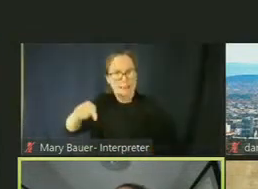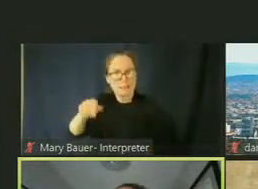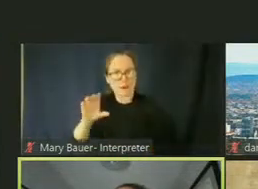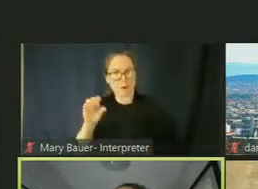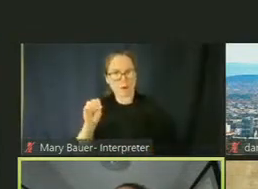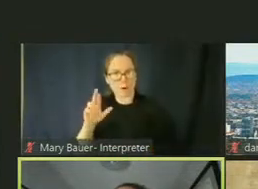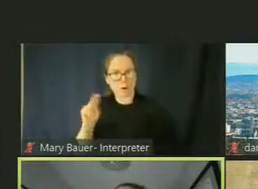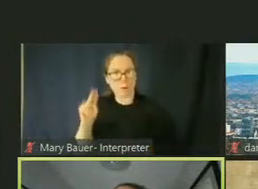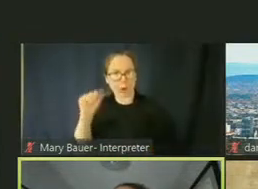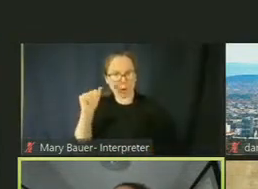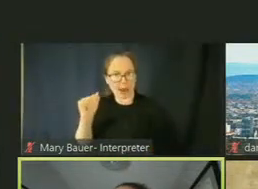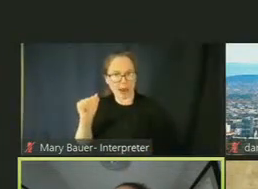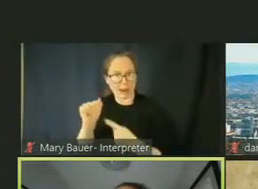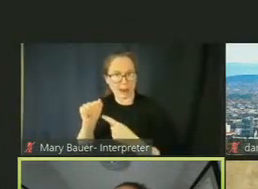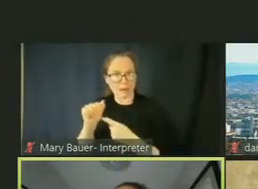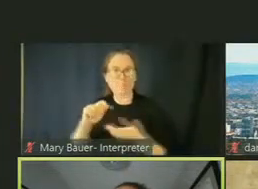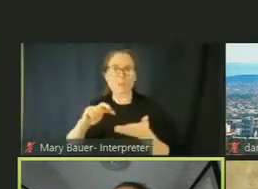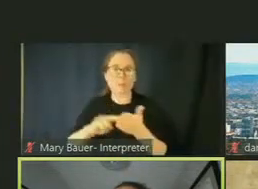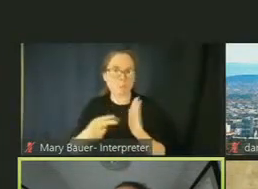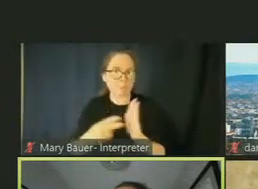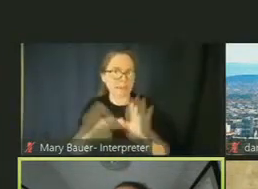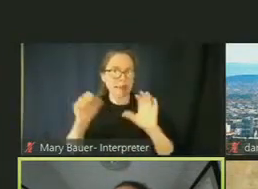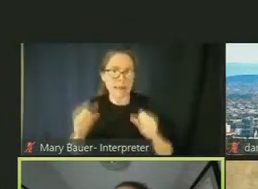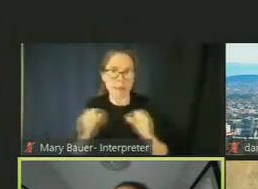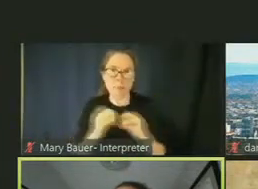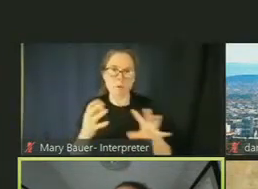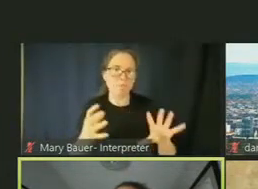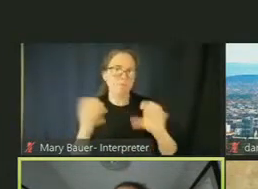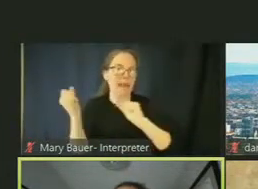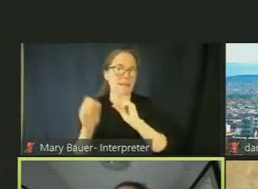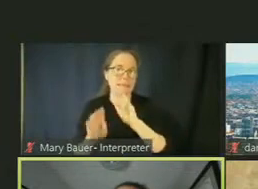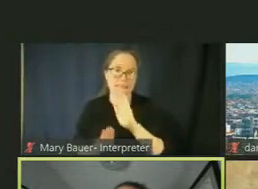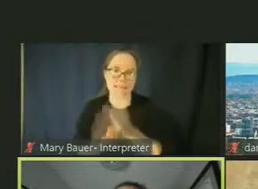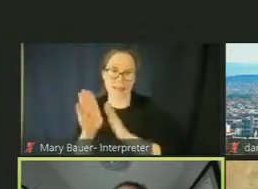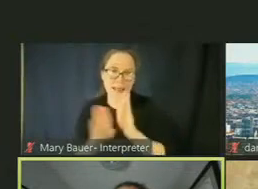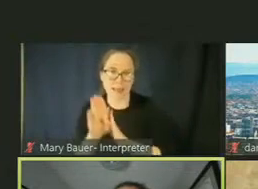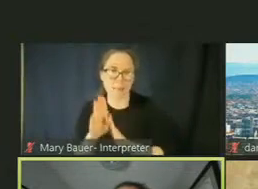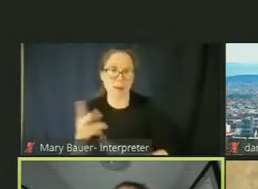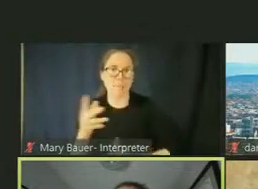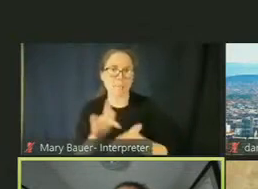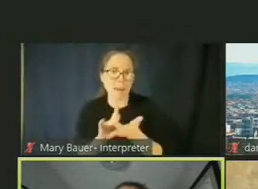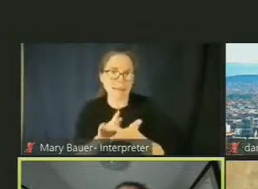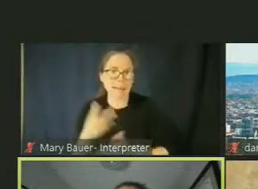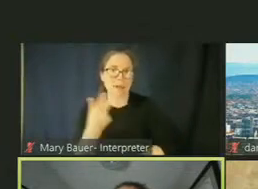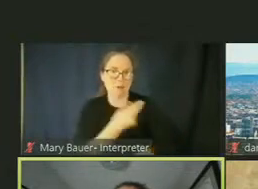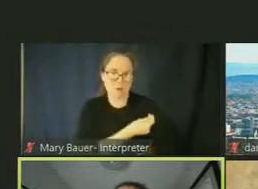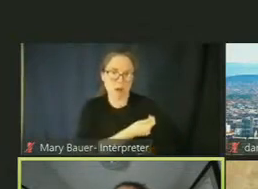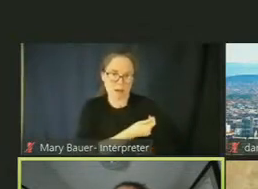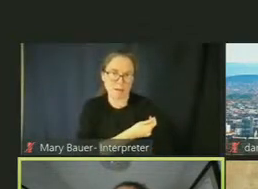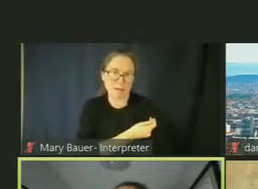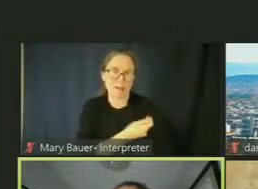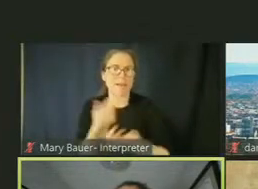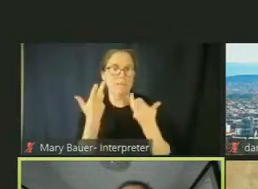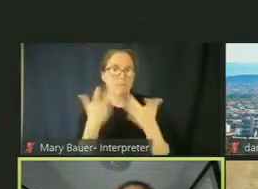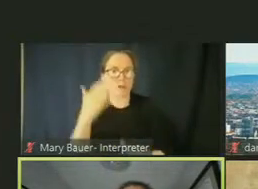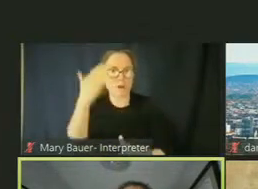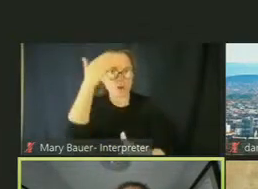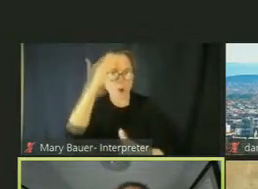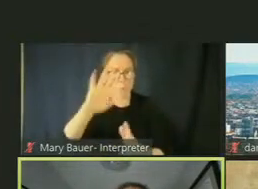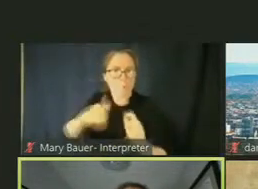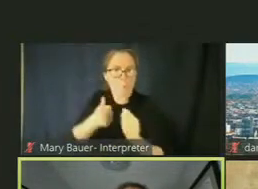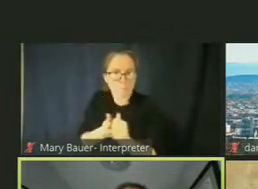escalate the rapidity with which the vaccine was able to be studied and eventually deployed. Next slide.